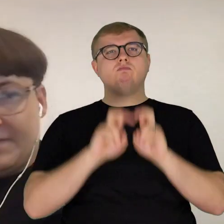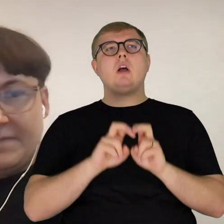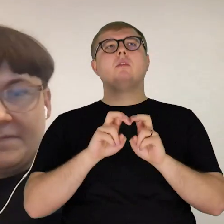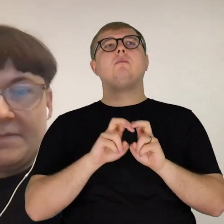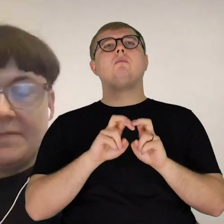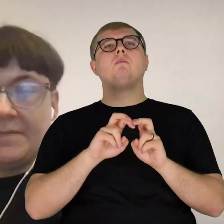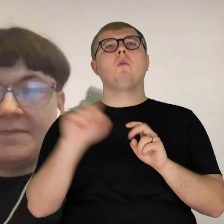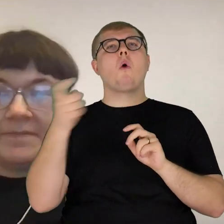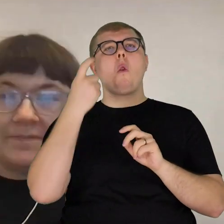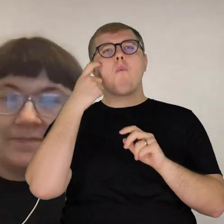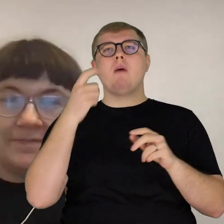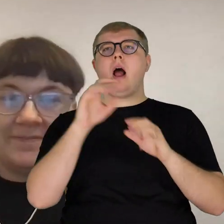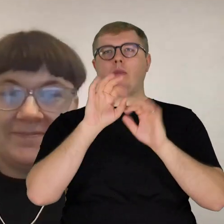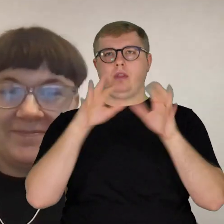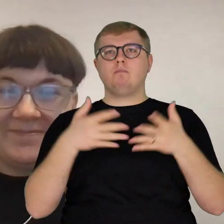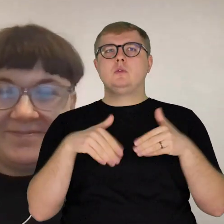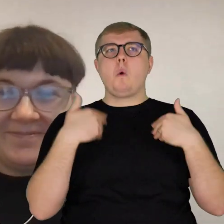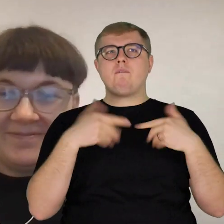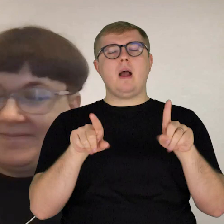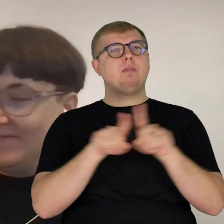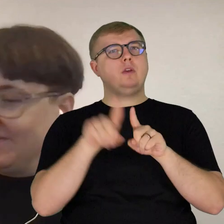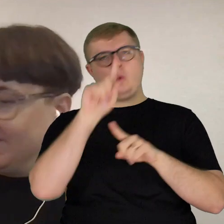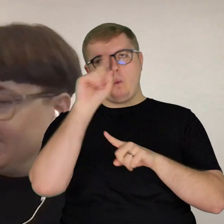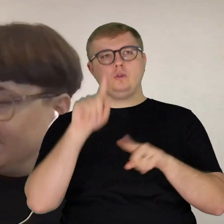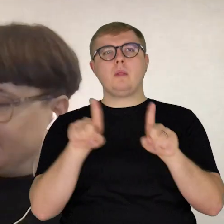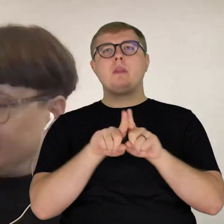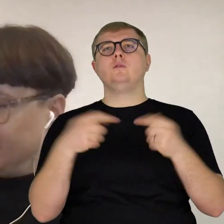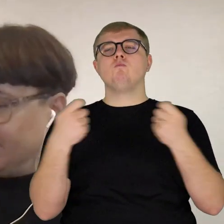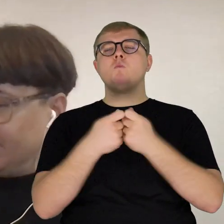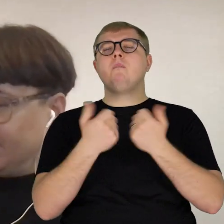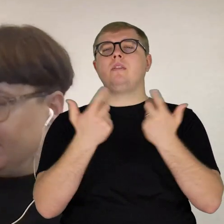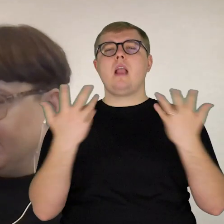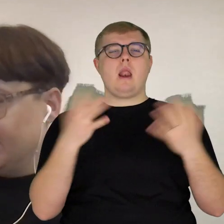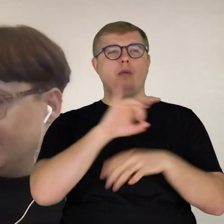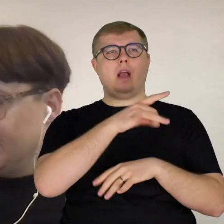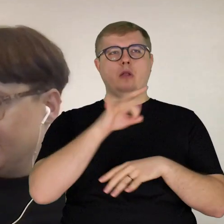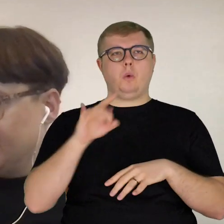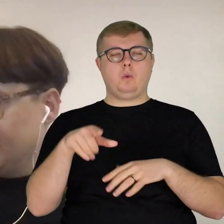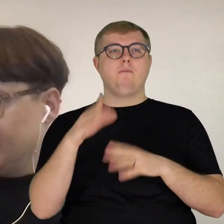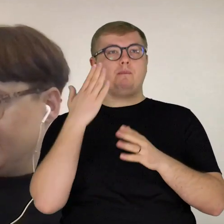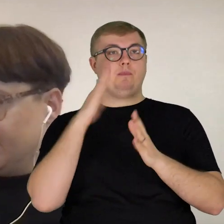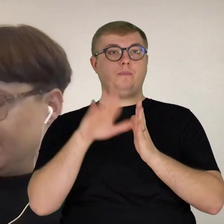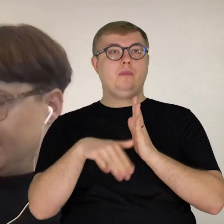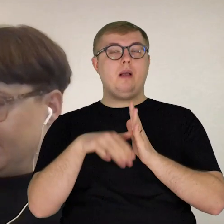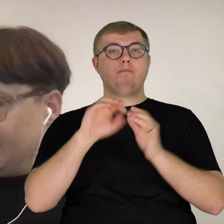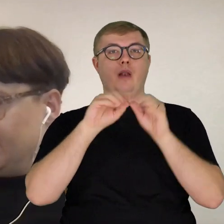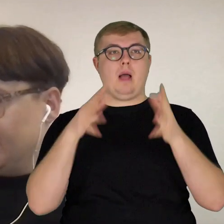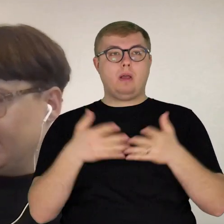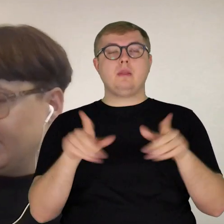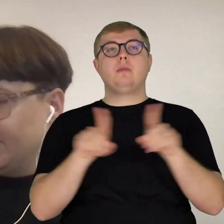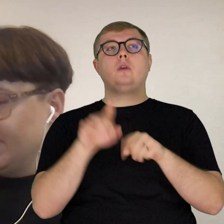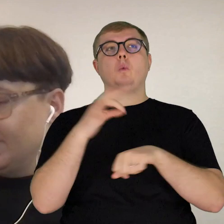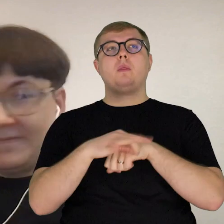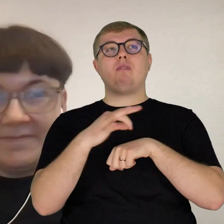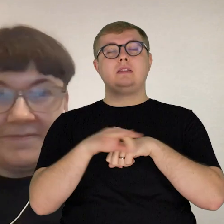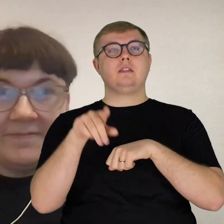Multi-Species Cohabitation on an Urban Planet at the Technical University of Berlin. In this